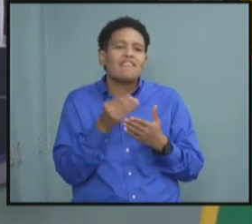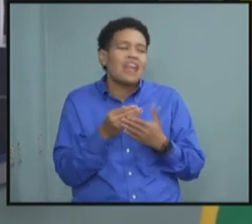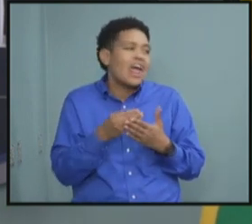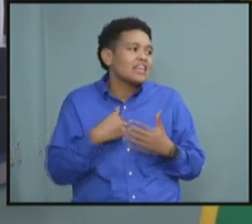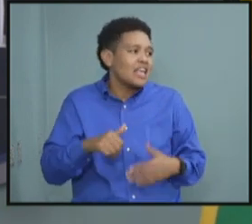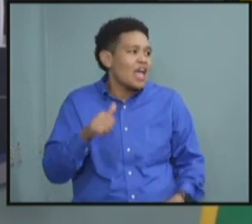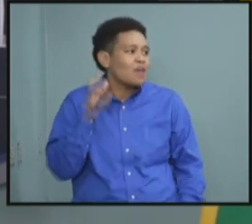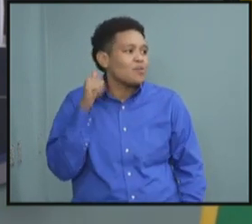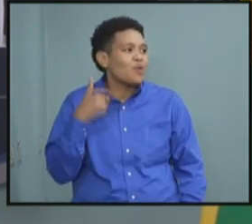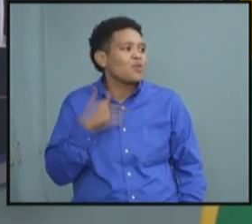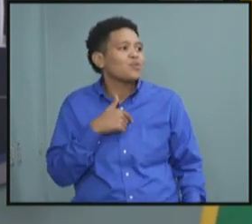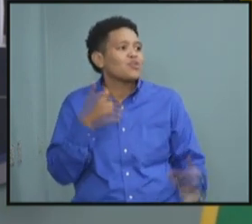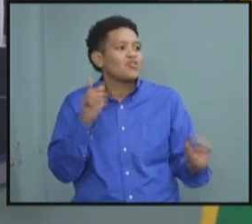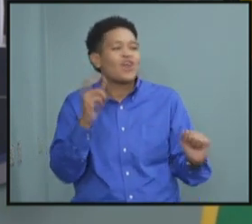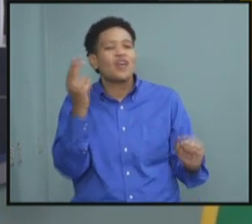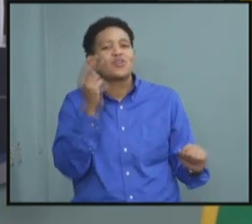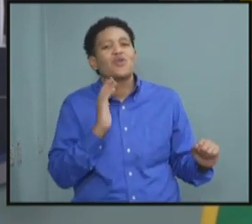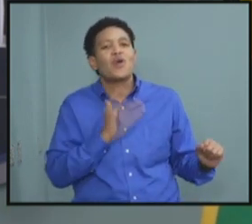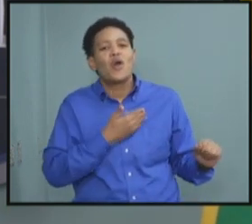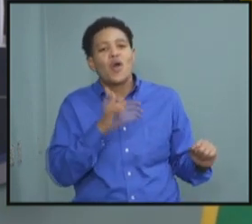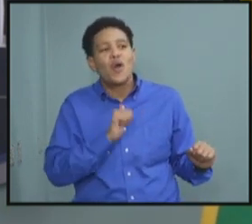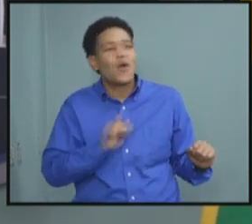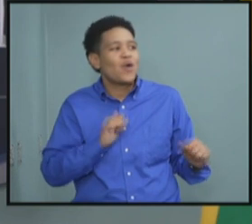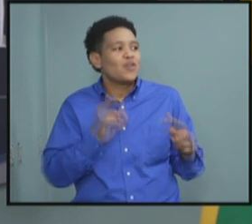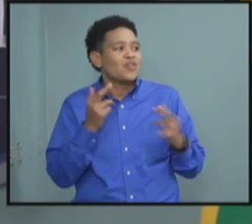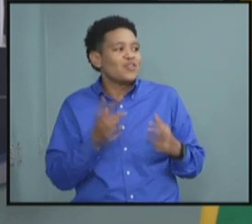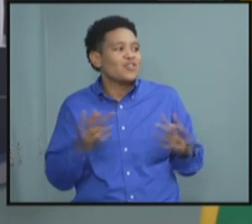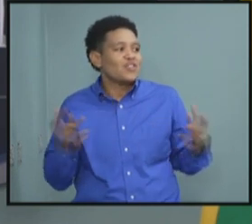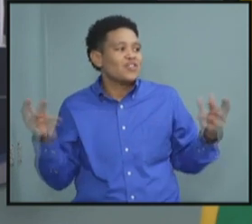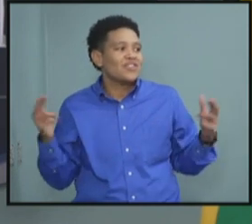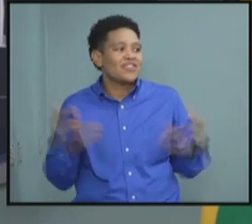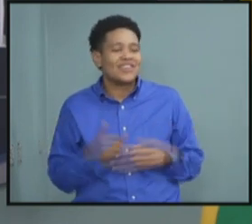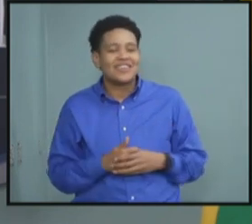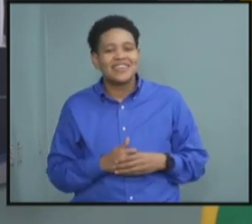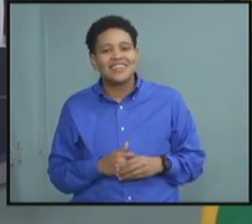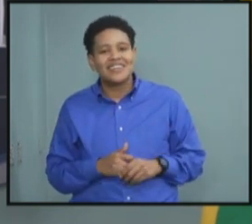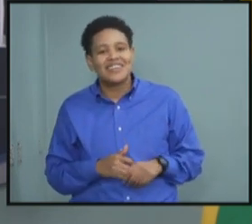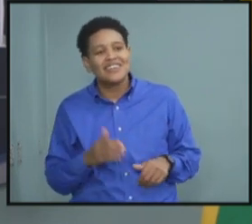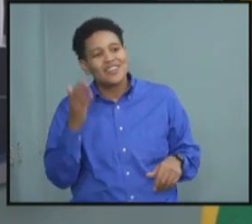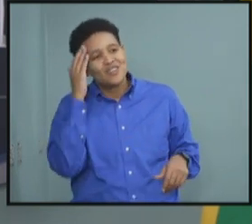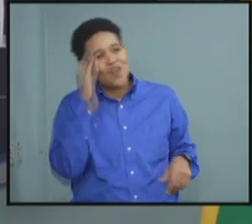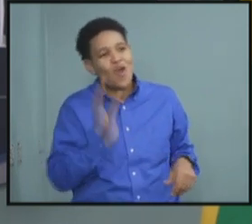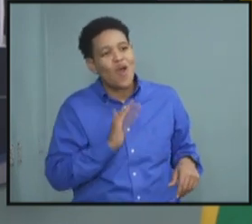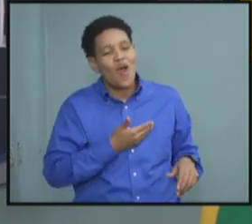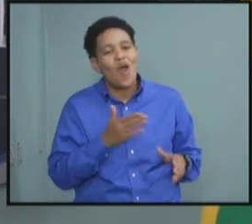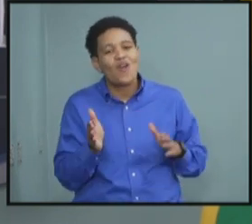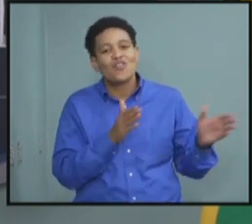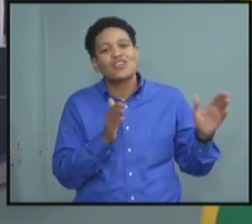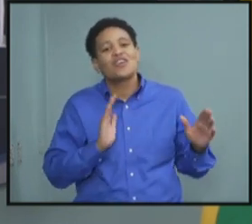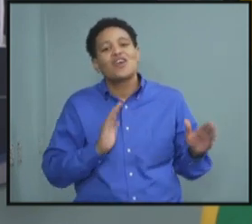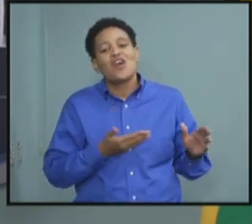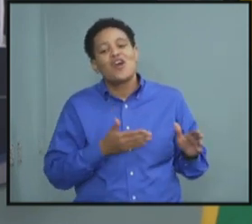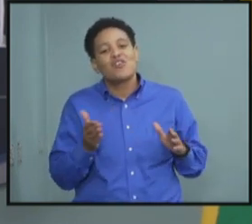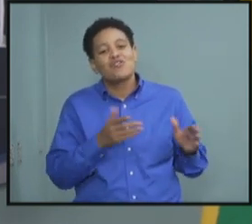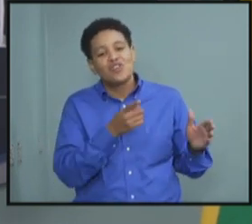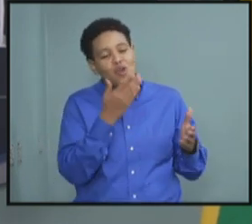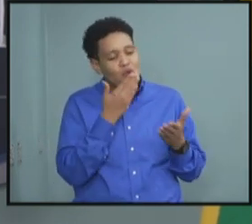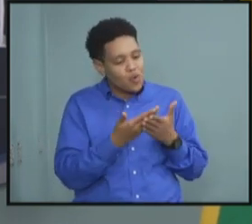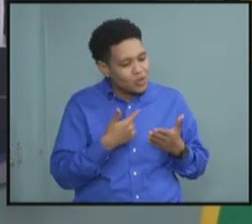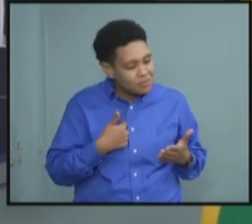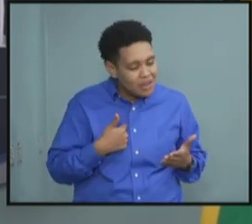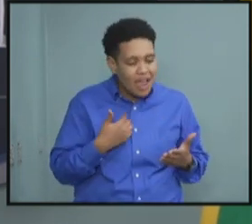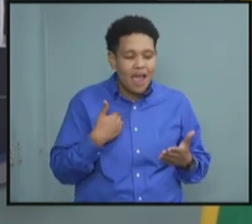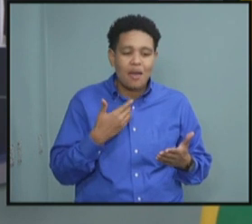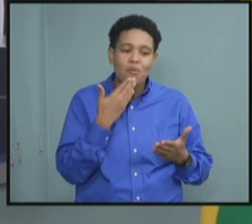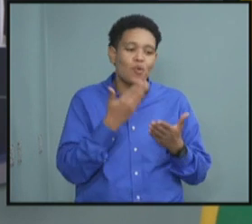We try to use our own resources, Minister. And you know our arrangement. Our arrangement is you're good to me and I'm good to you. I